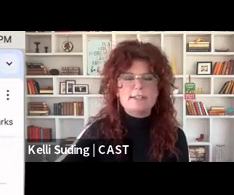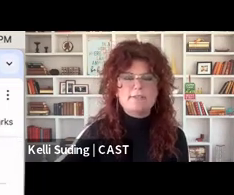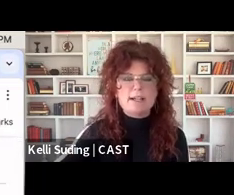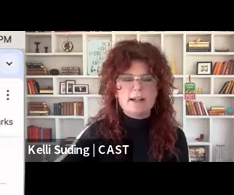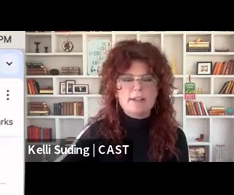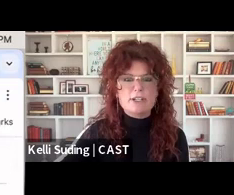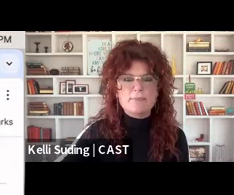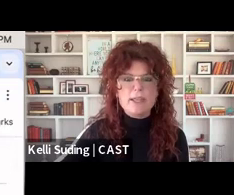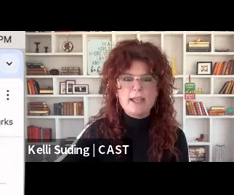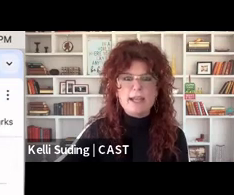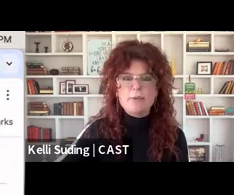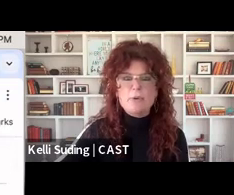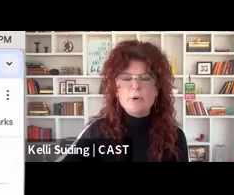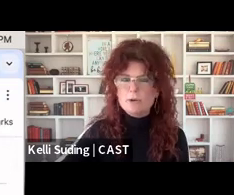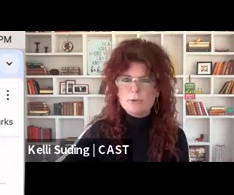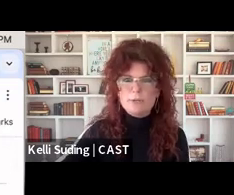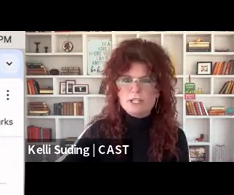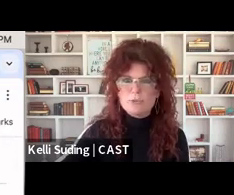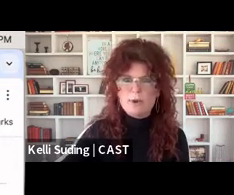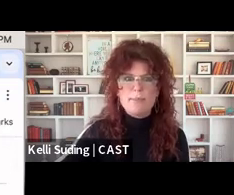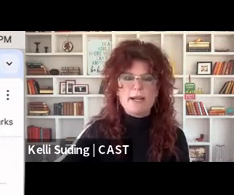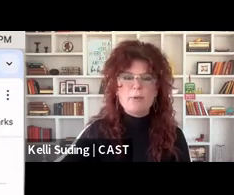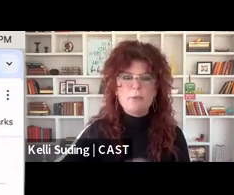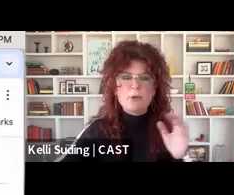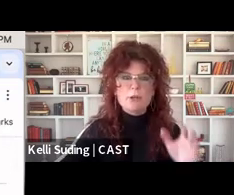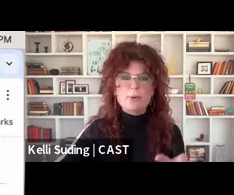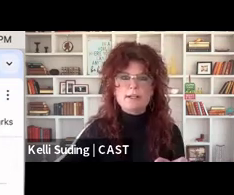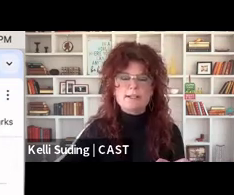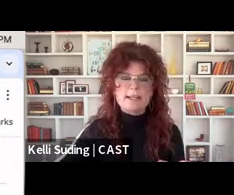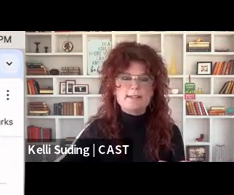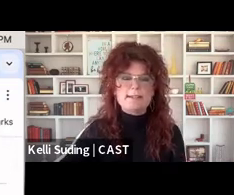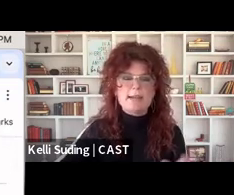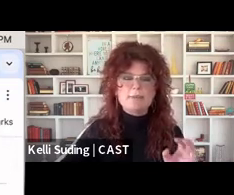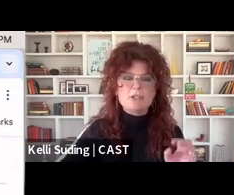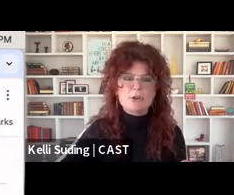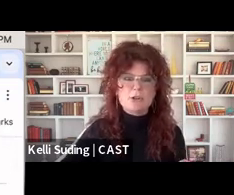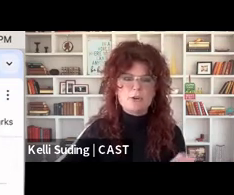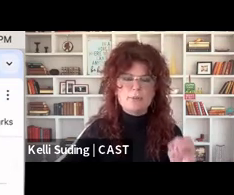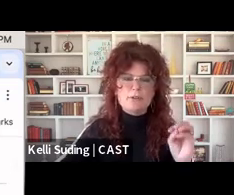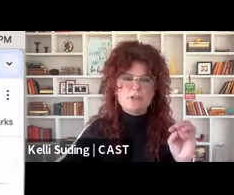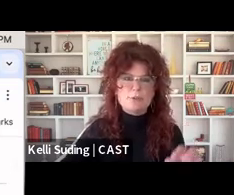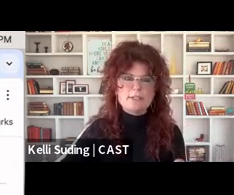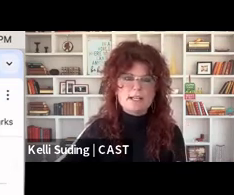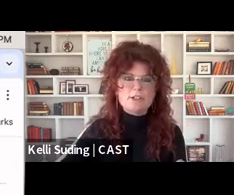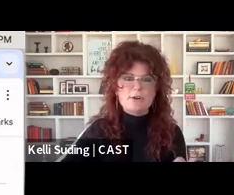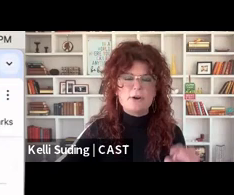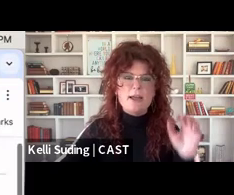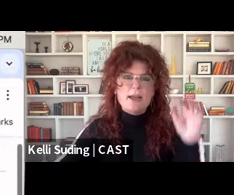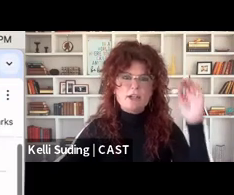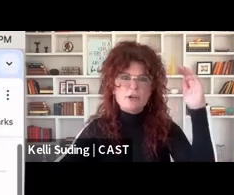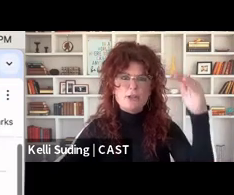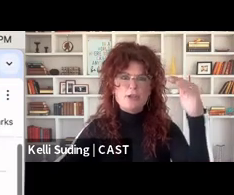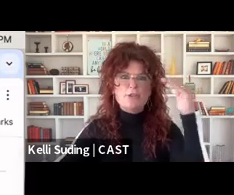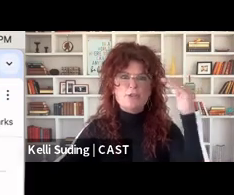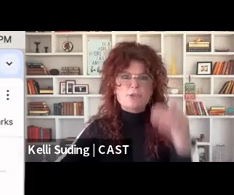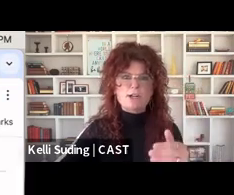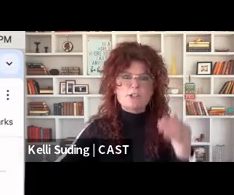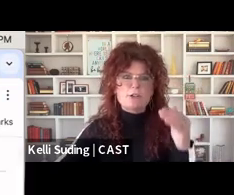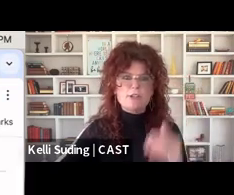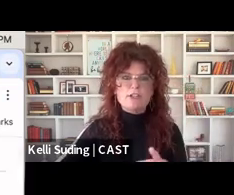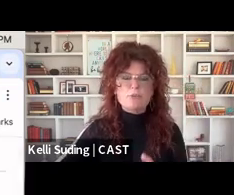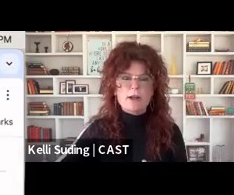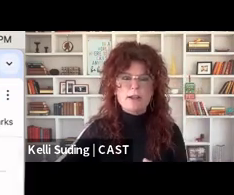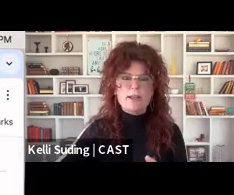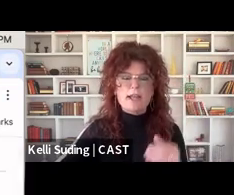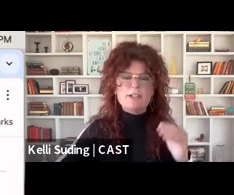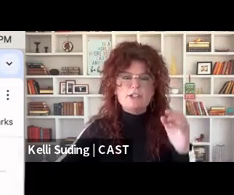which is assistive technology. And I won't go through each one, but I really wanted to take the time to show you and be super intentional, showing you the